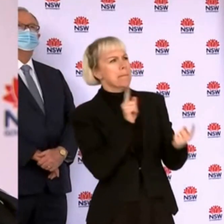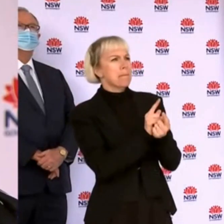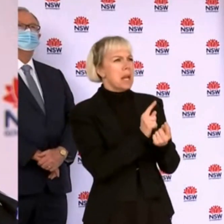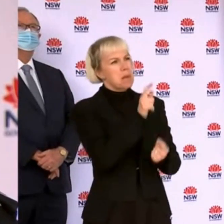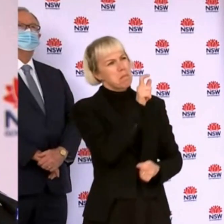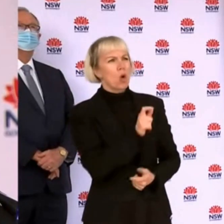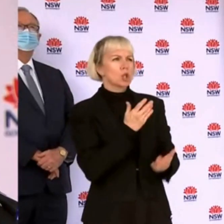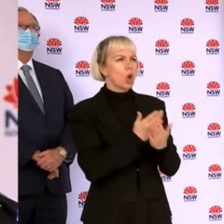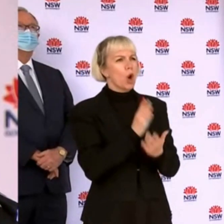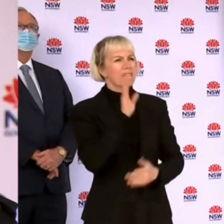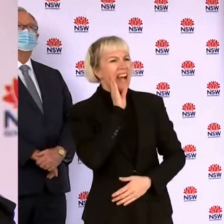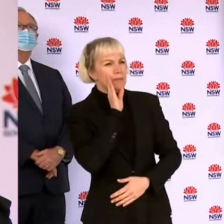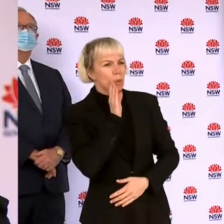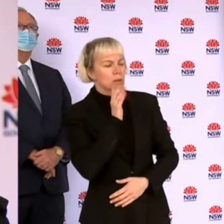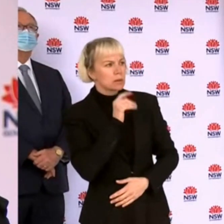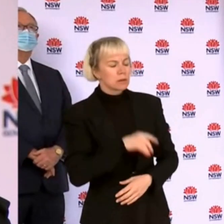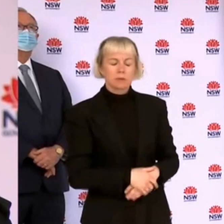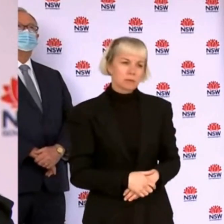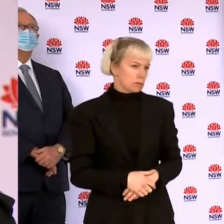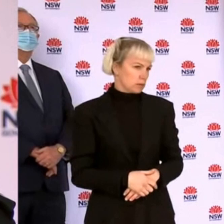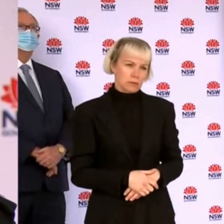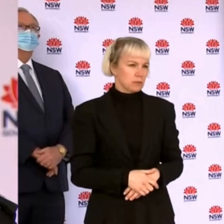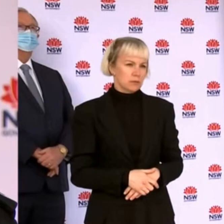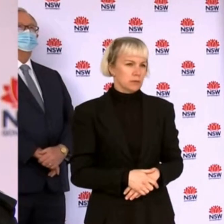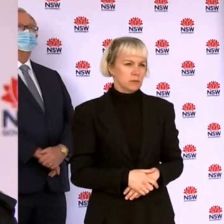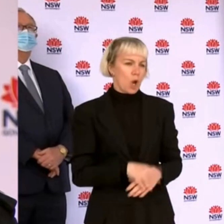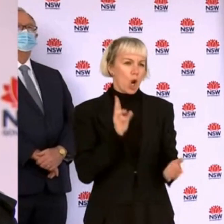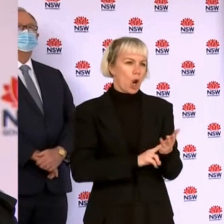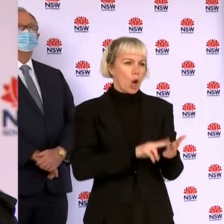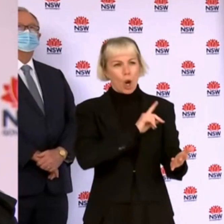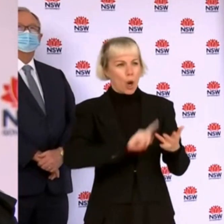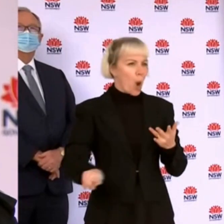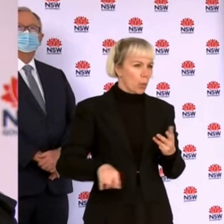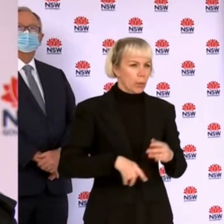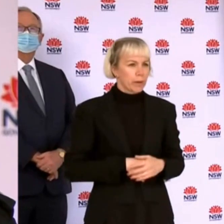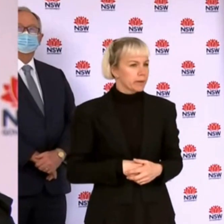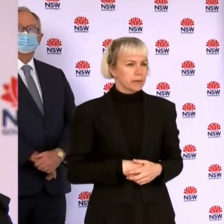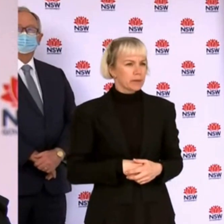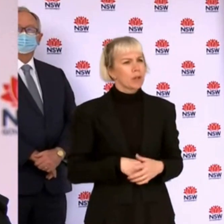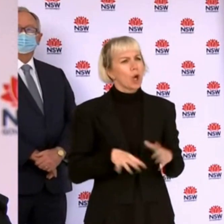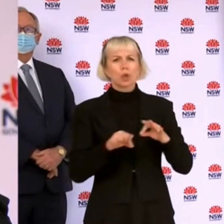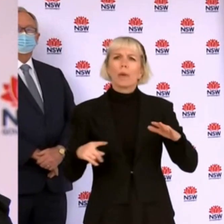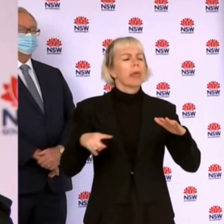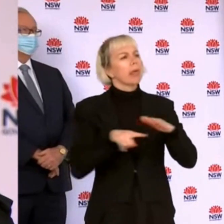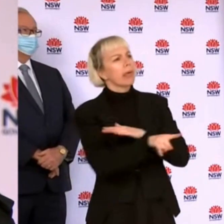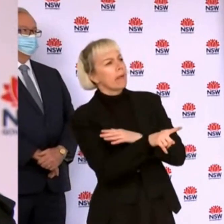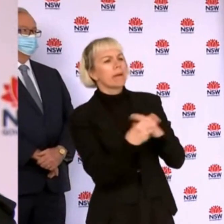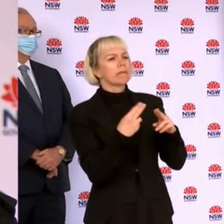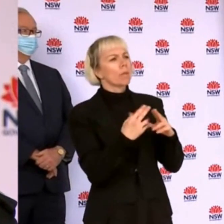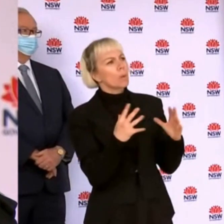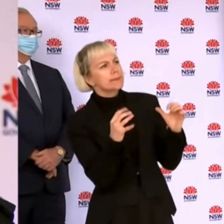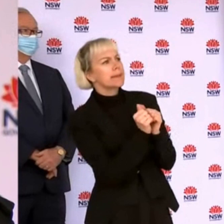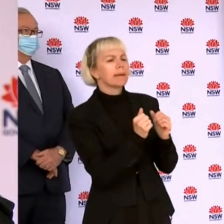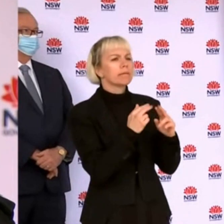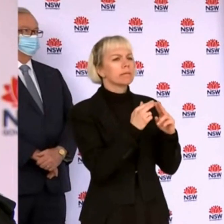These times are not the time. They are not the time to move out of Greater Sydney for